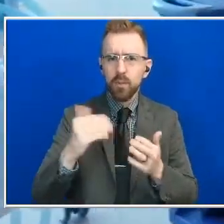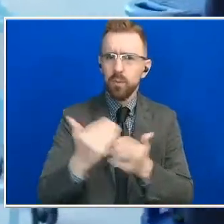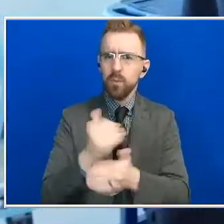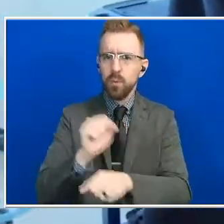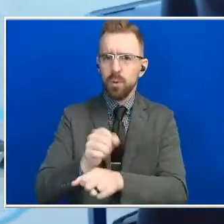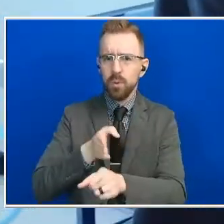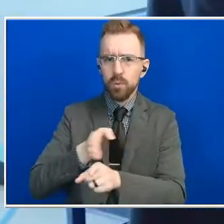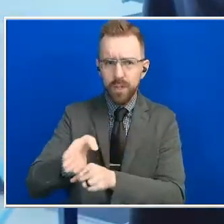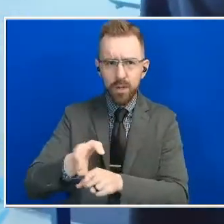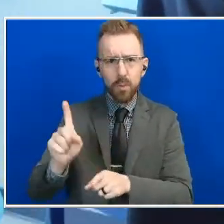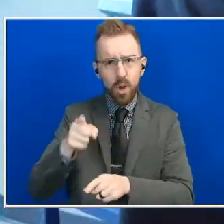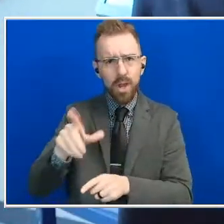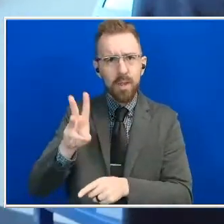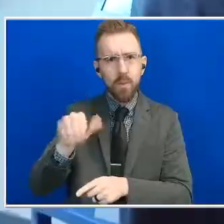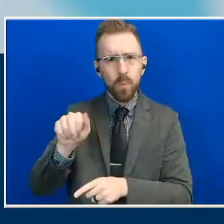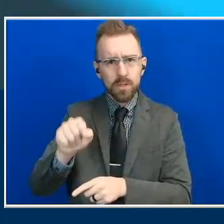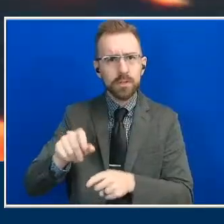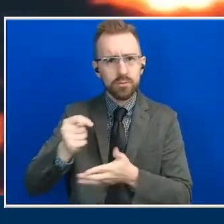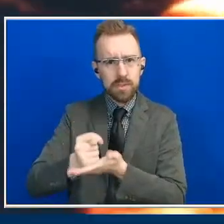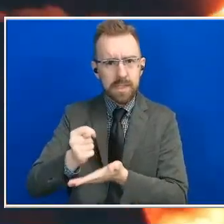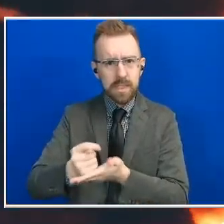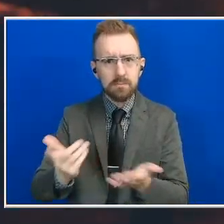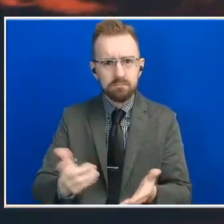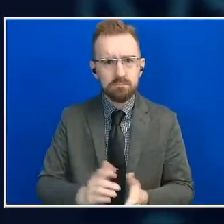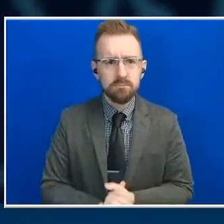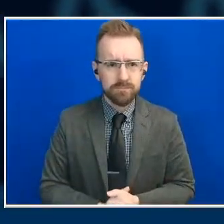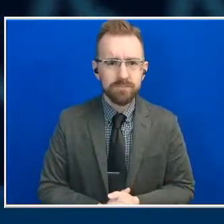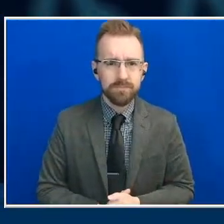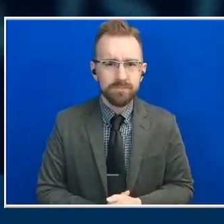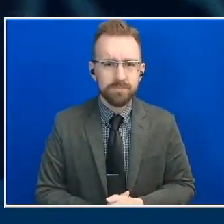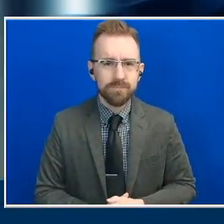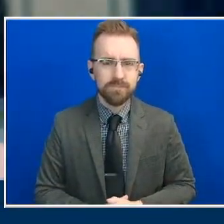very place he was being treated.